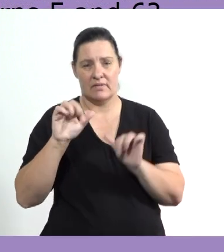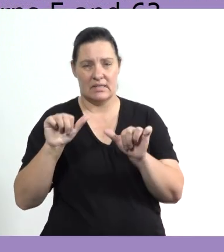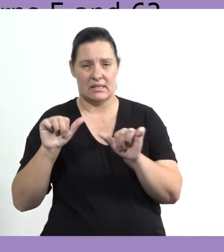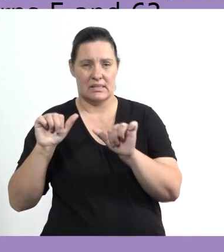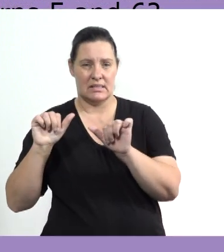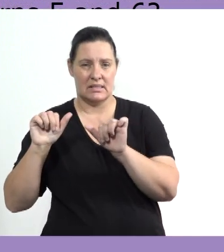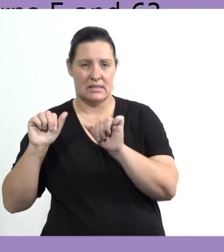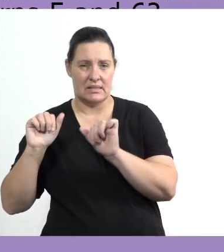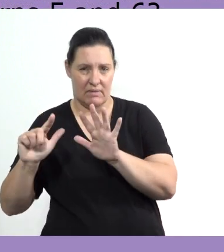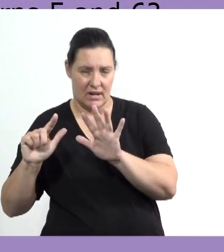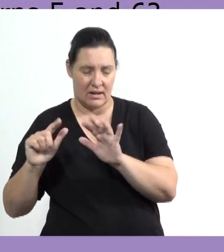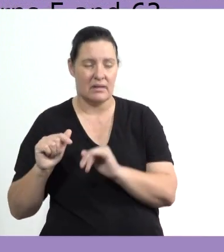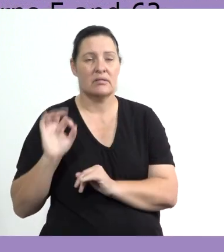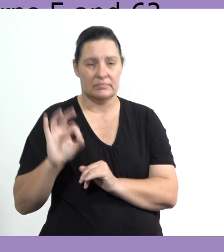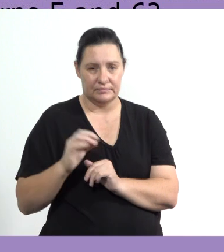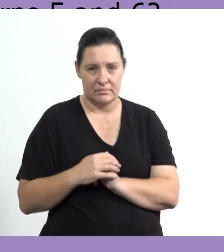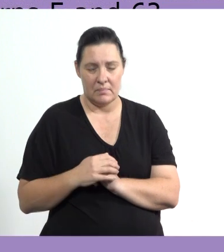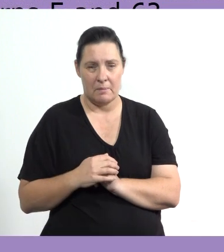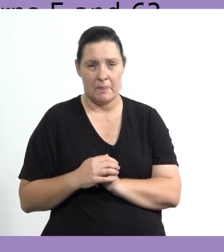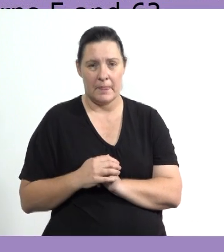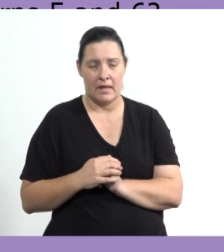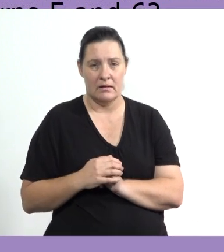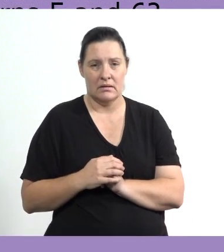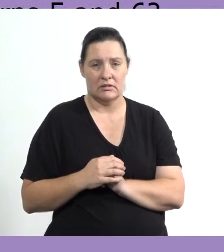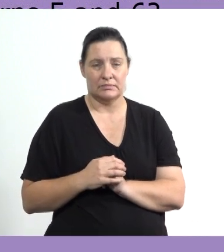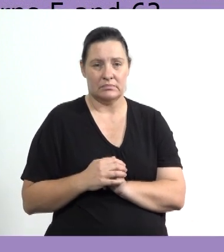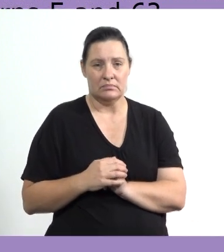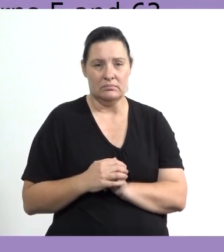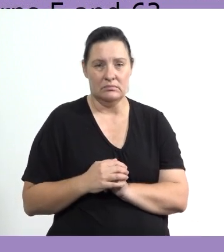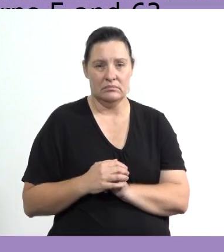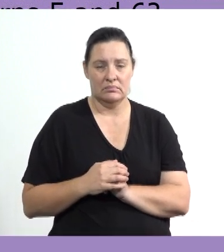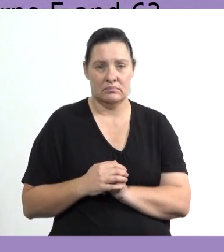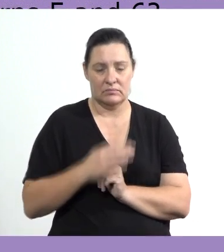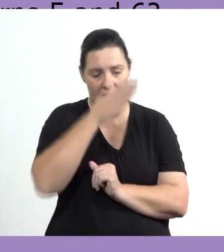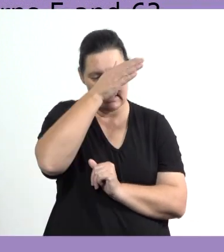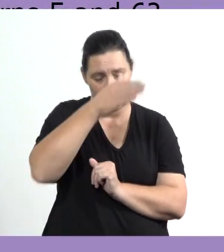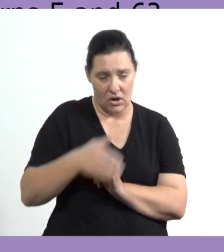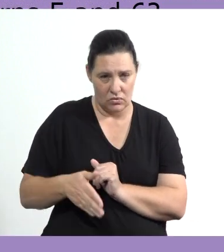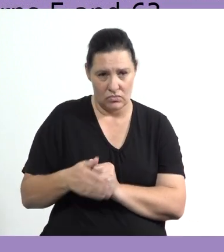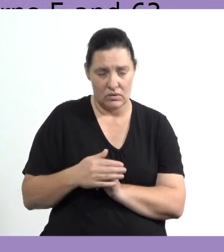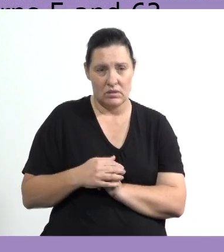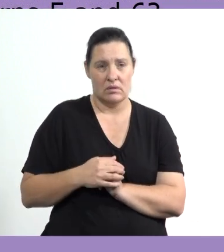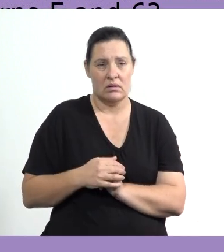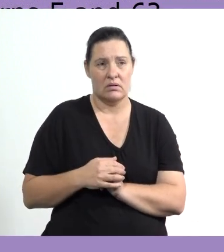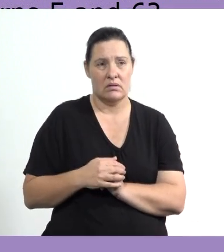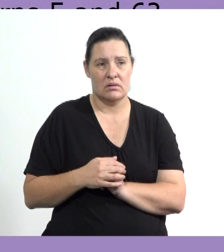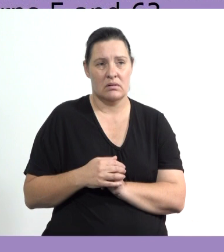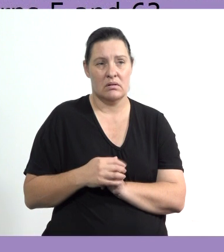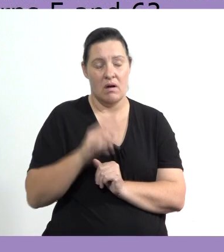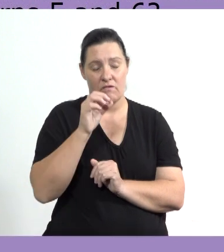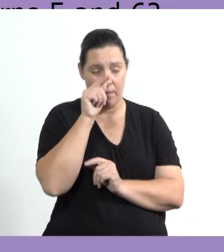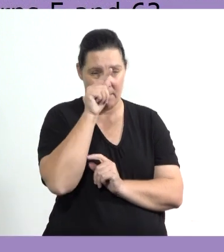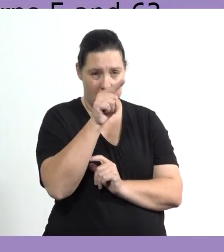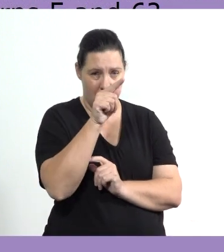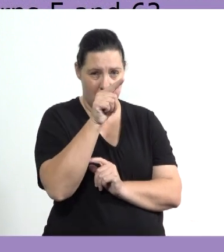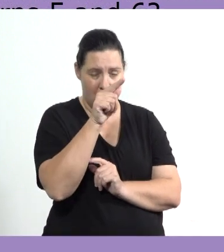4, 5, 6, and 7. That's where I'm going to stop. Then I'm going to go down. So moving